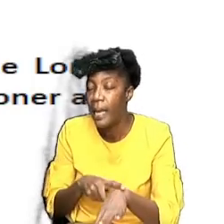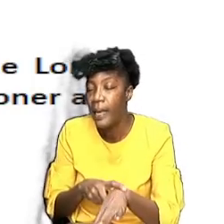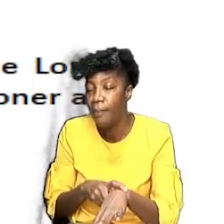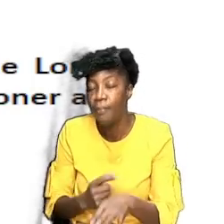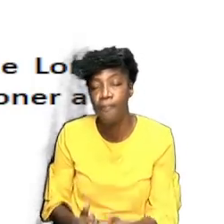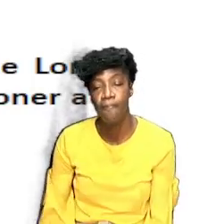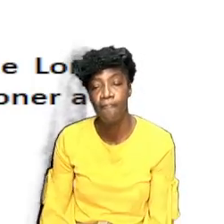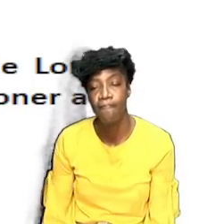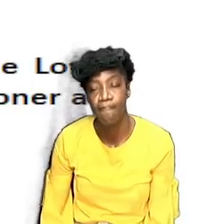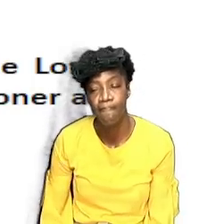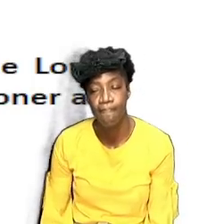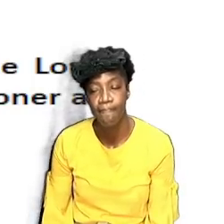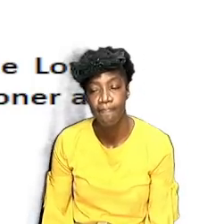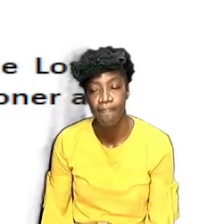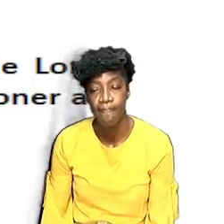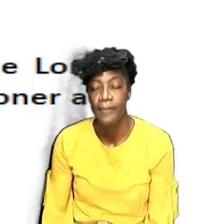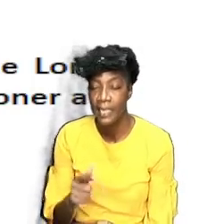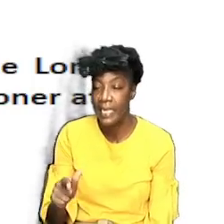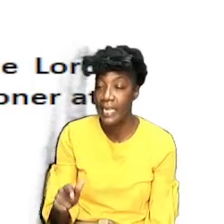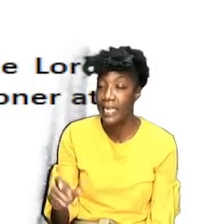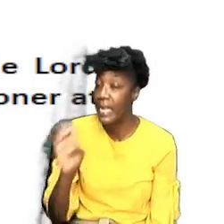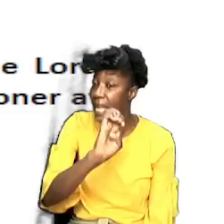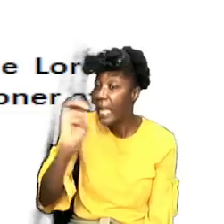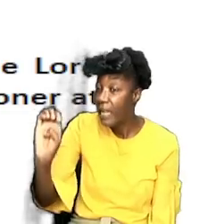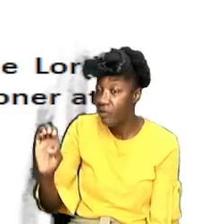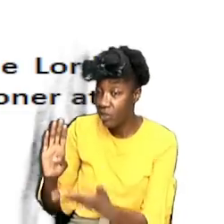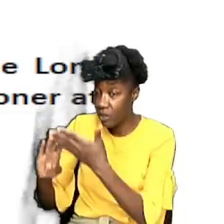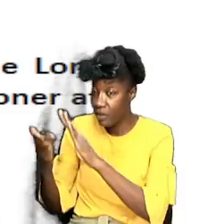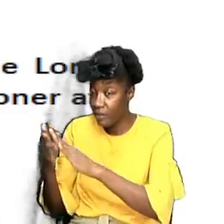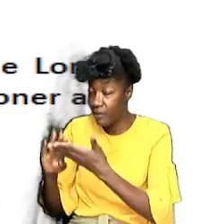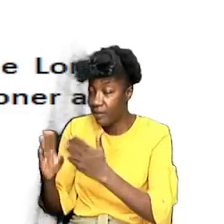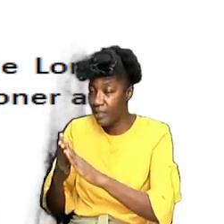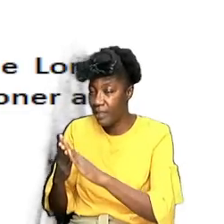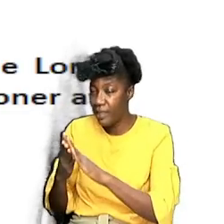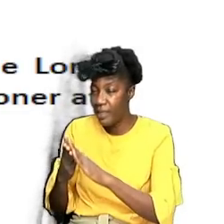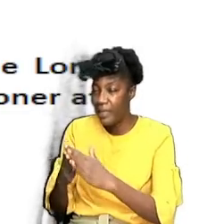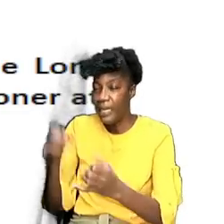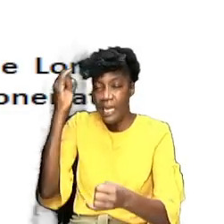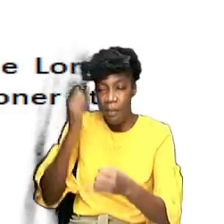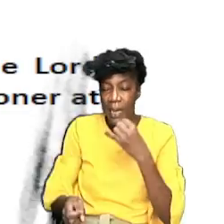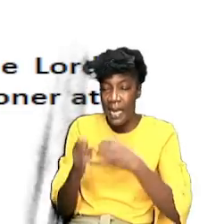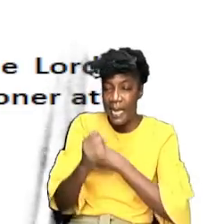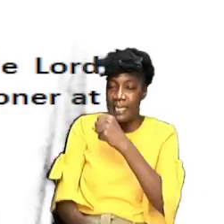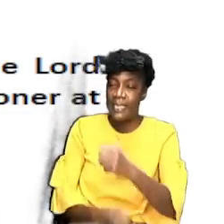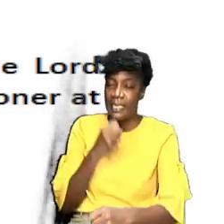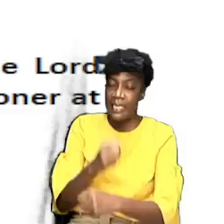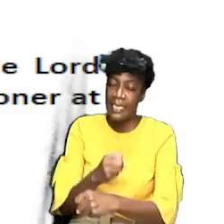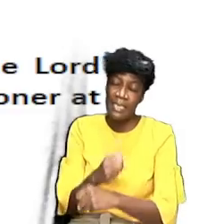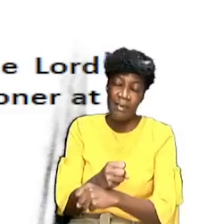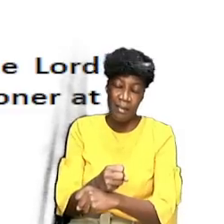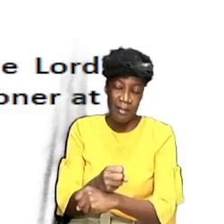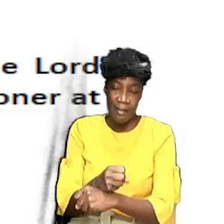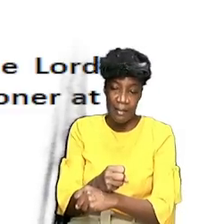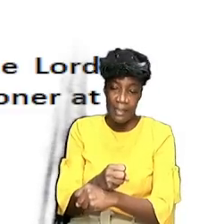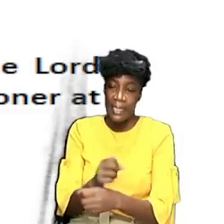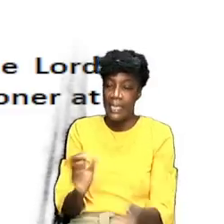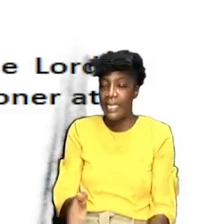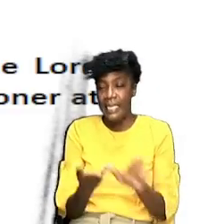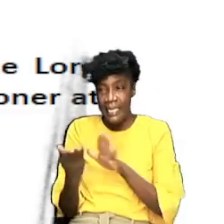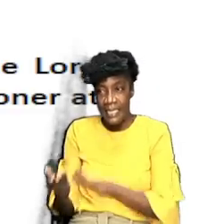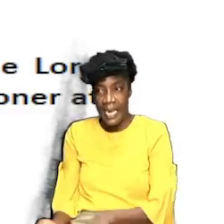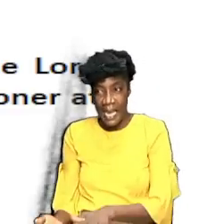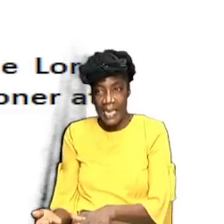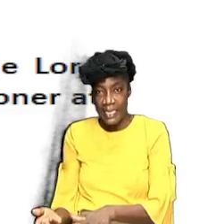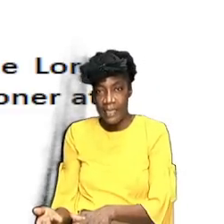at Patmos, it was in Ephesus, according to history, that he spent his last years, where he died a natural death. All right? So the